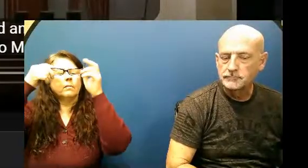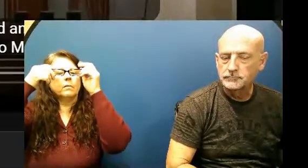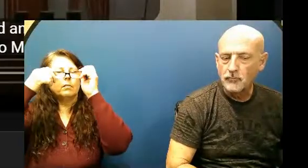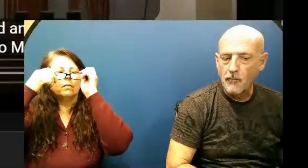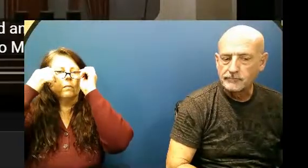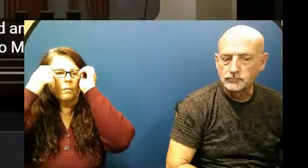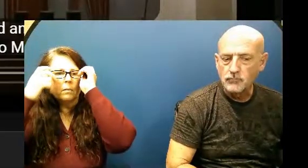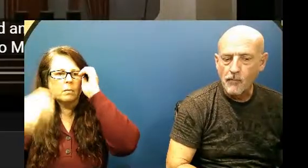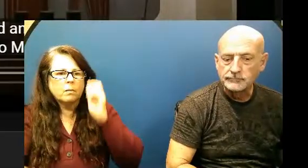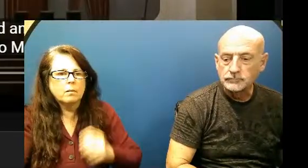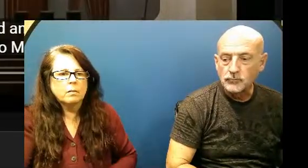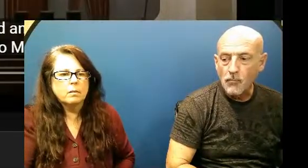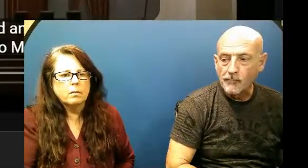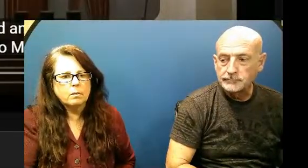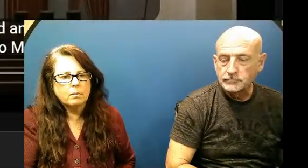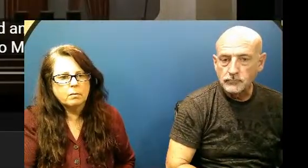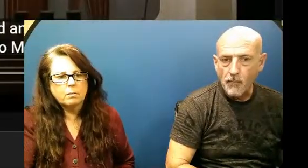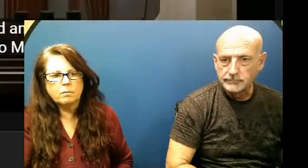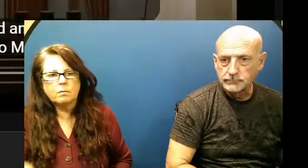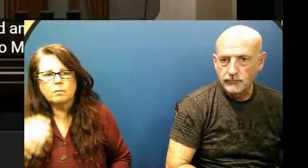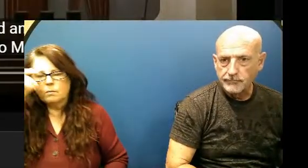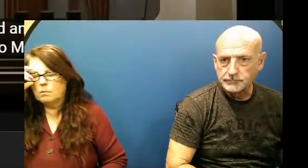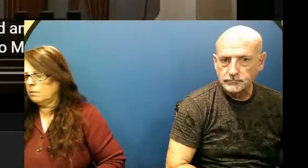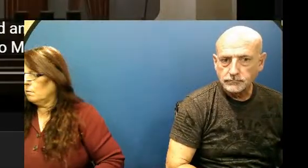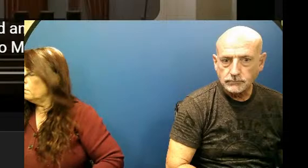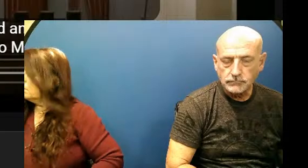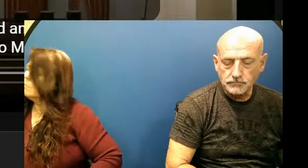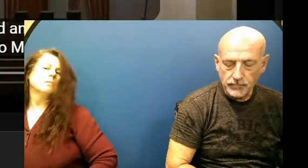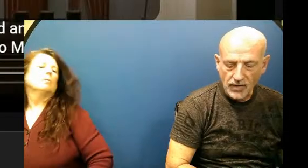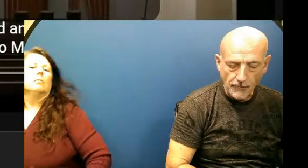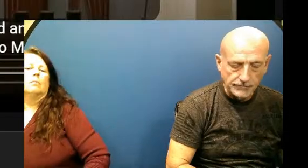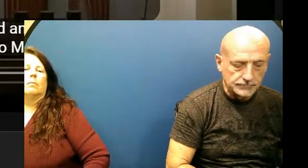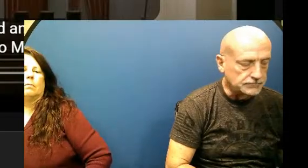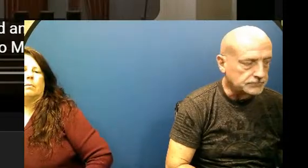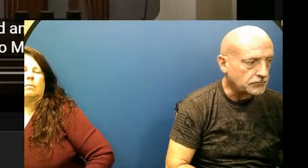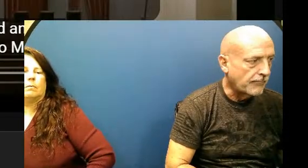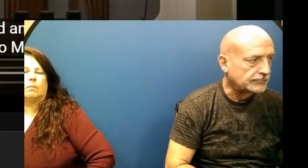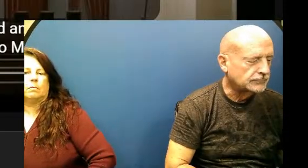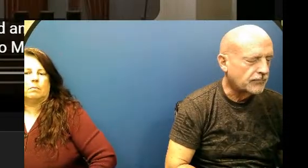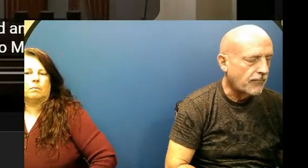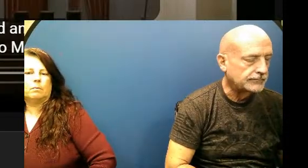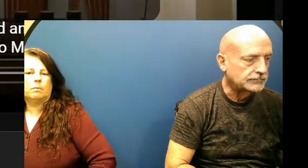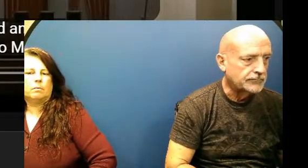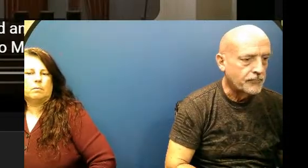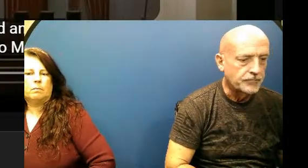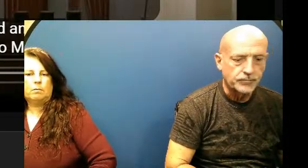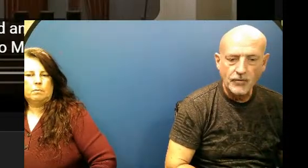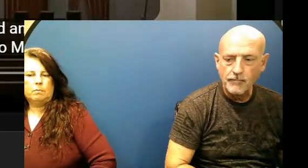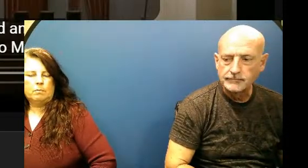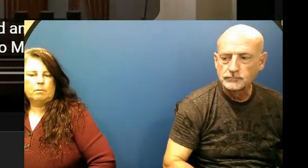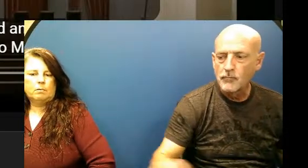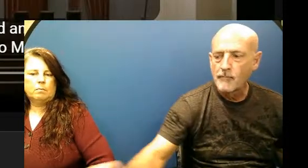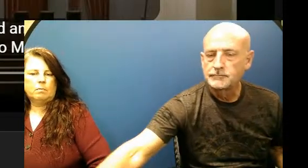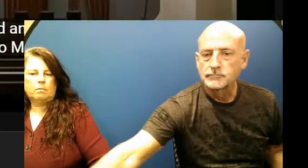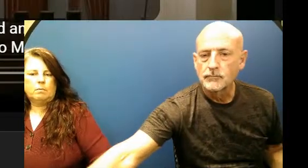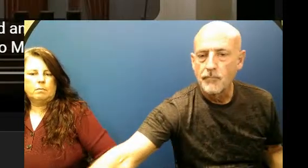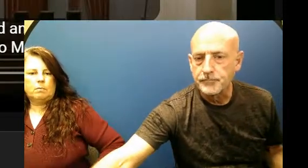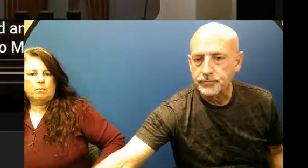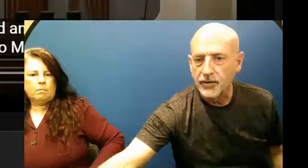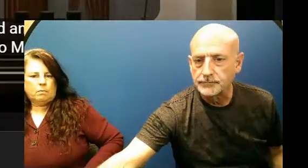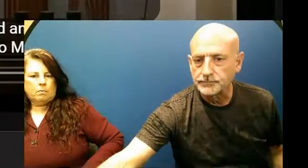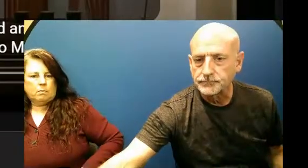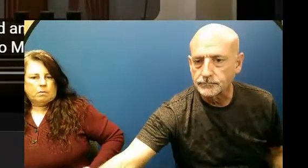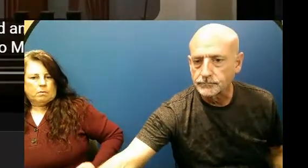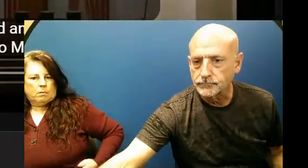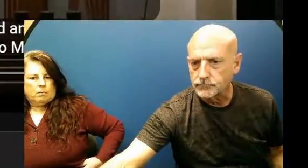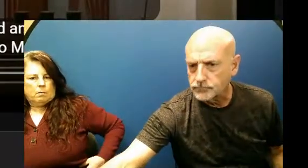a citizen of this country or a company that's not here. So there's two ways, and I think the Sorrell case is where you look for the analysis of the First